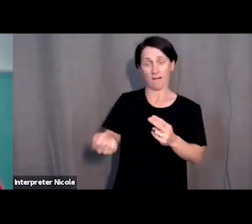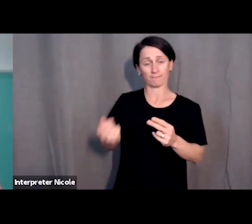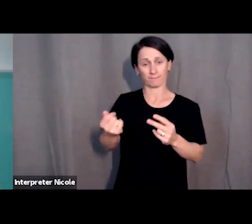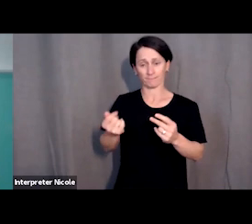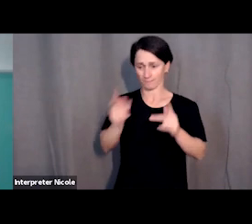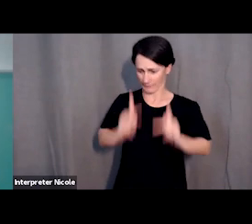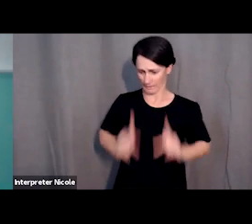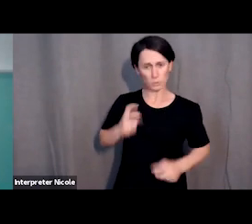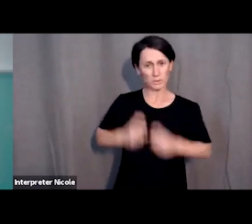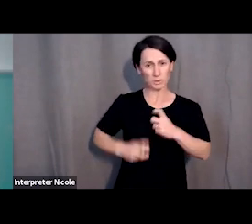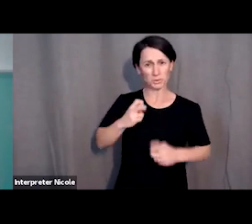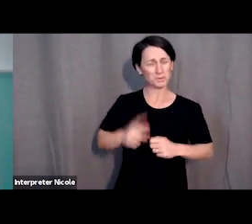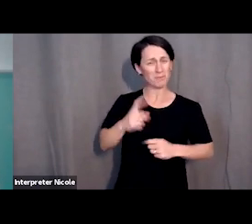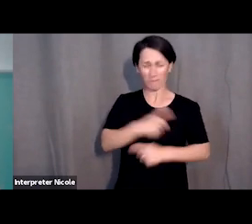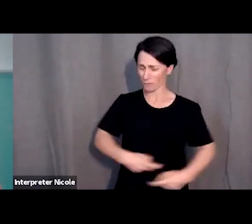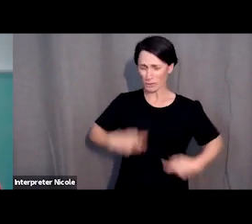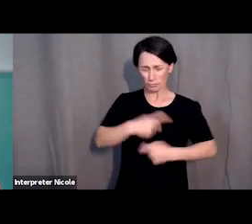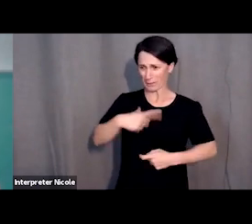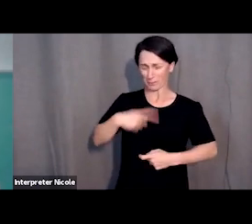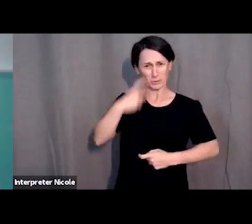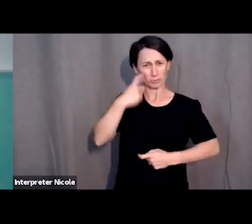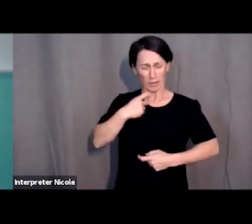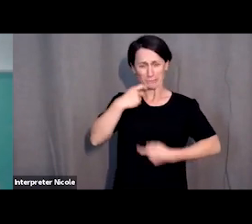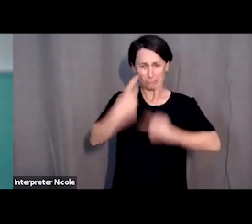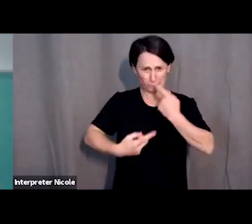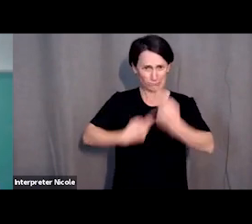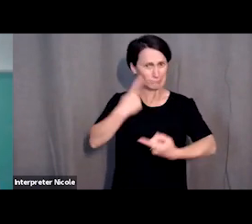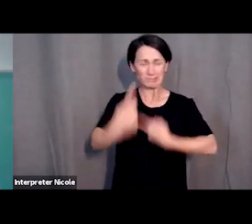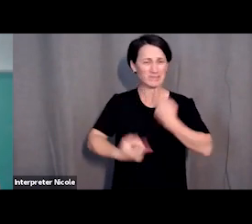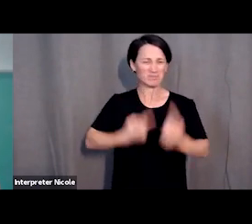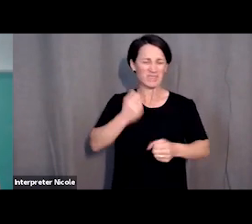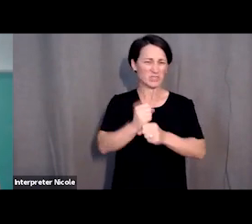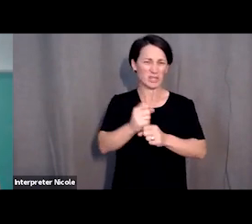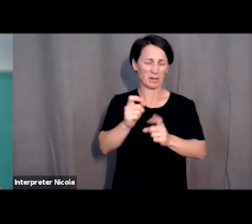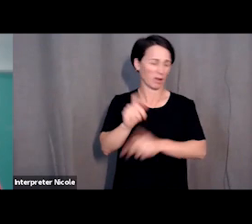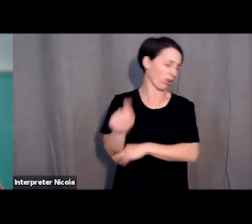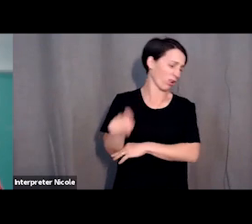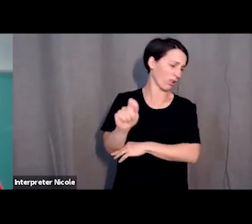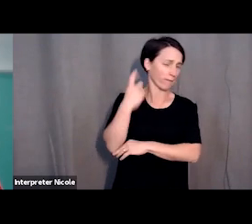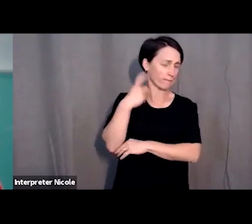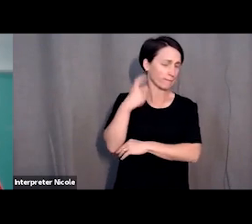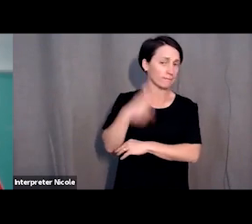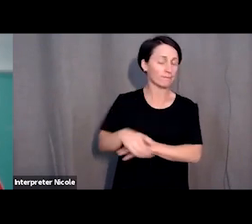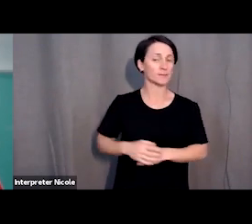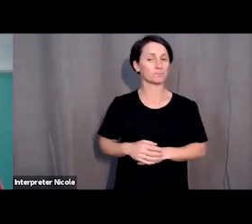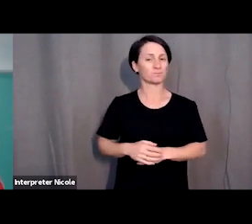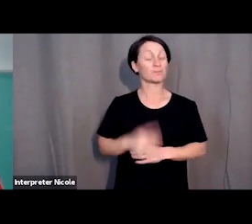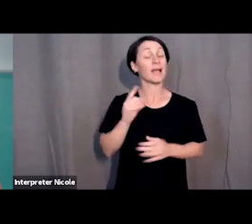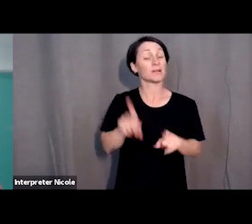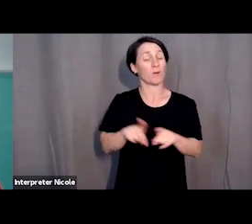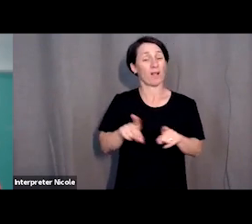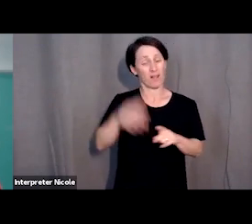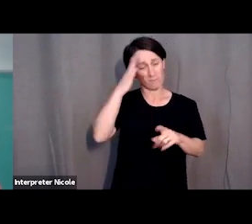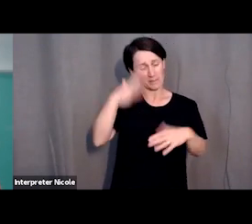was that they couldn't really get that message across, but sometimes their mental illness did prevent them from being able to